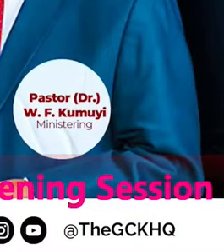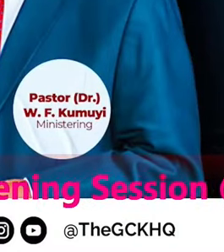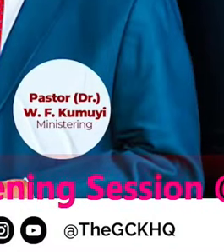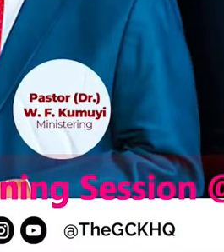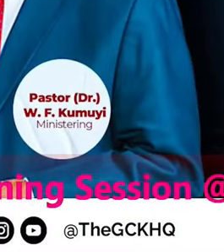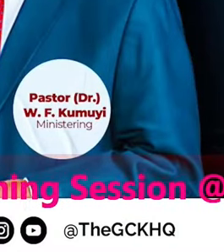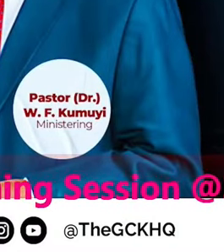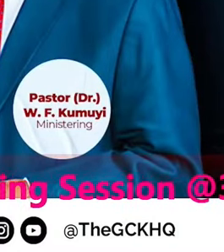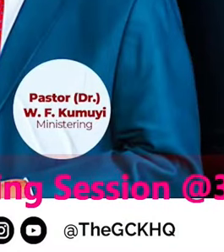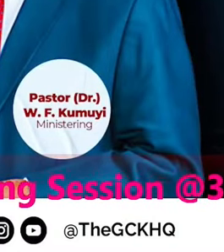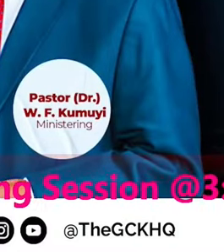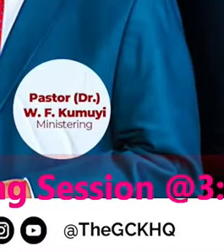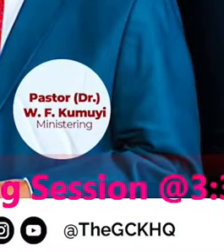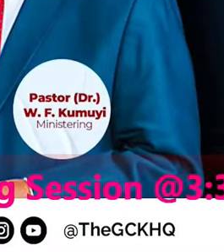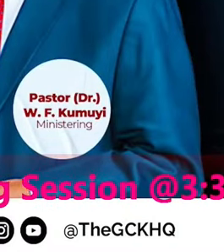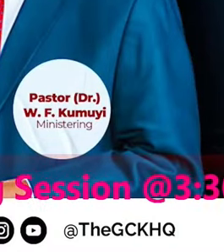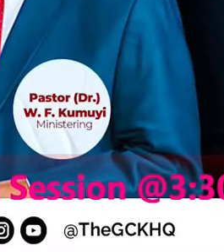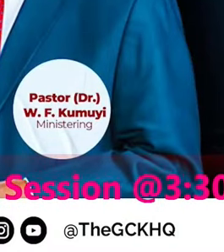is